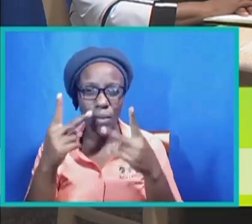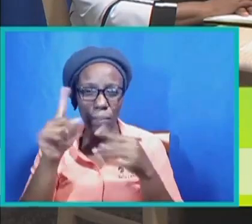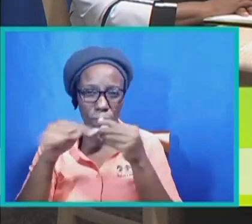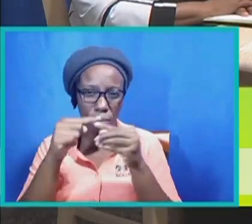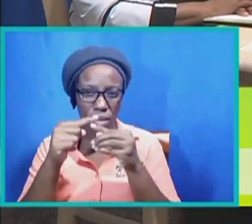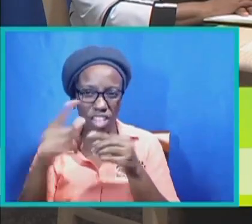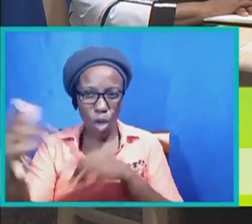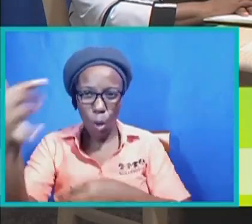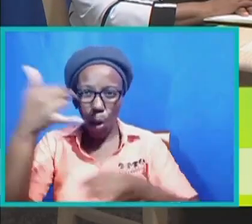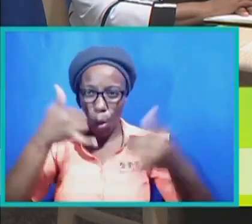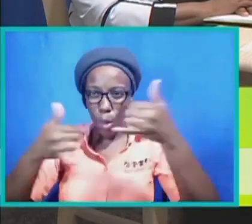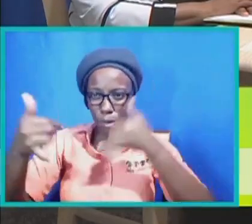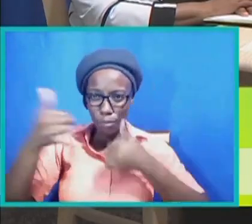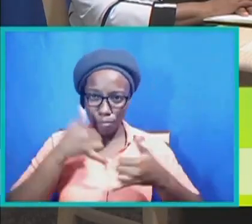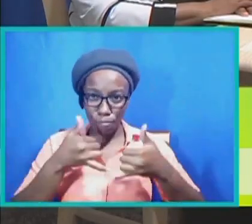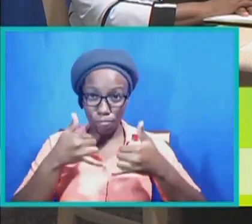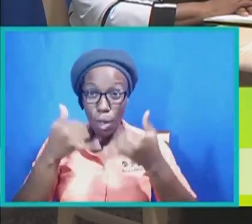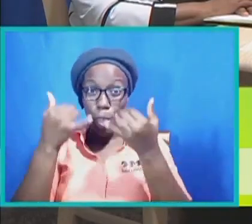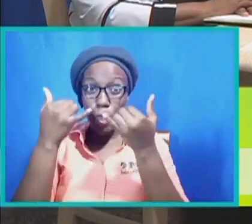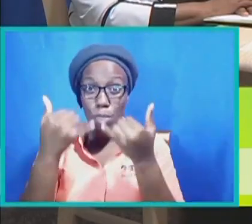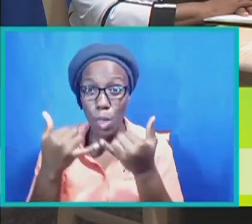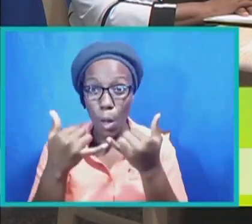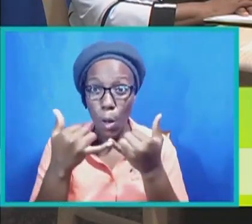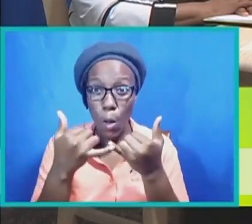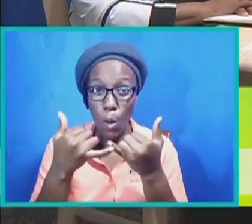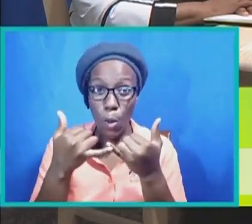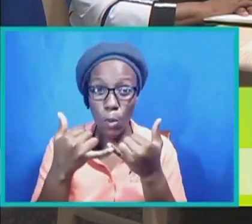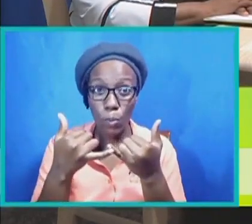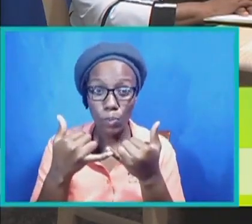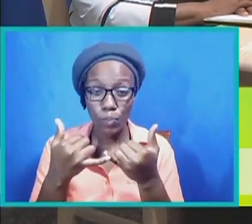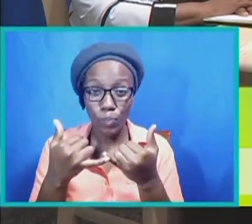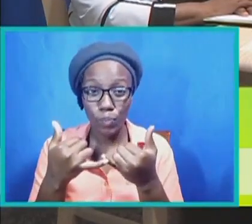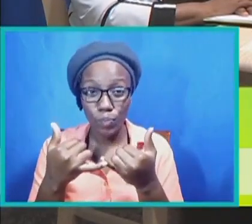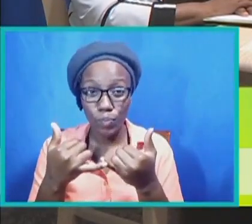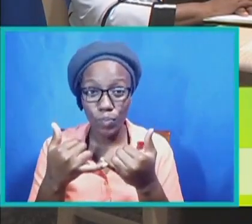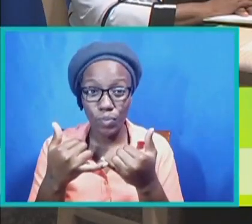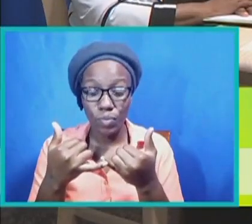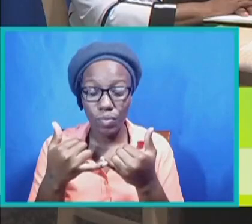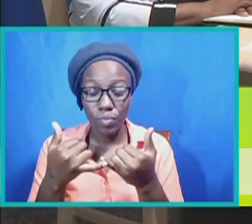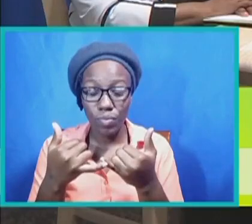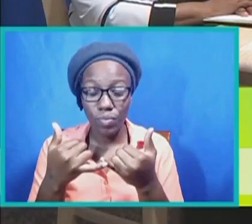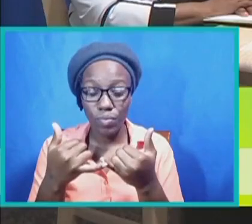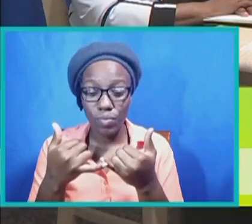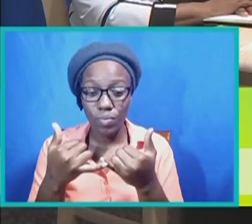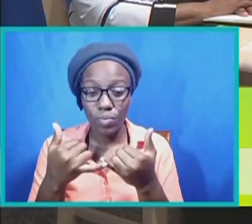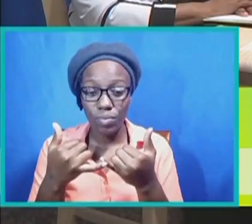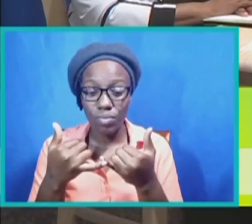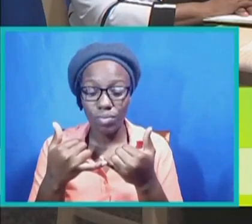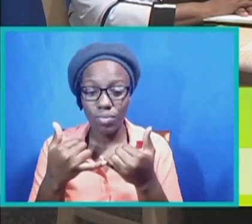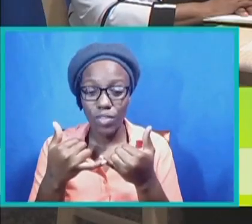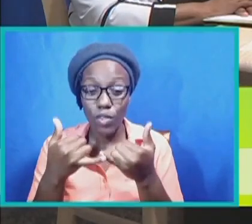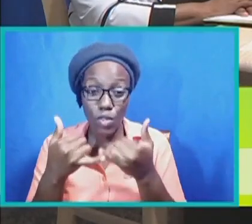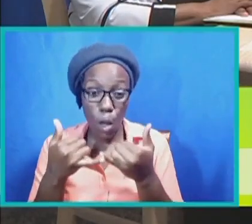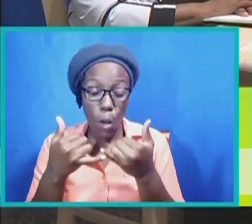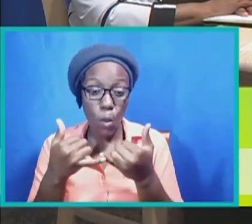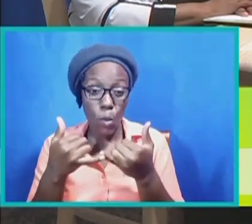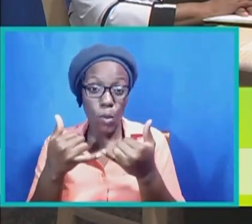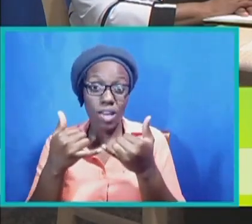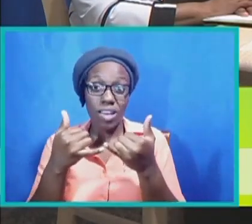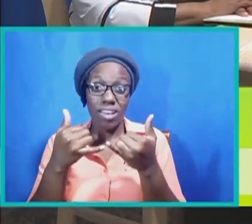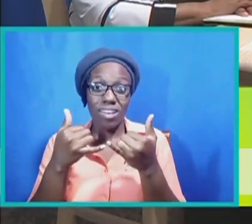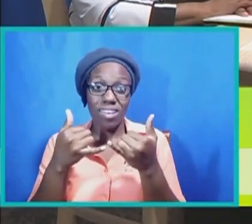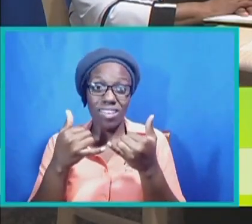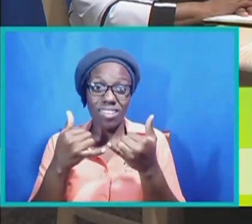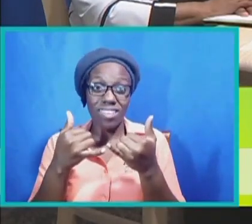they're growing a little more, so that the children see the importance of backyard gardening, gardening, as some people say. They're eating